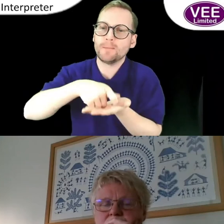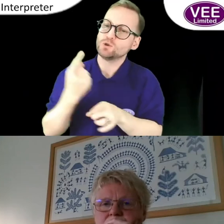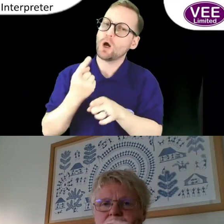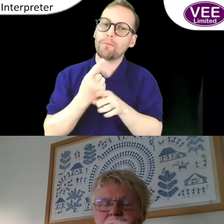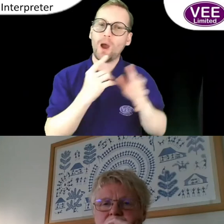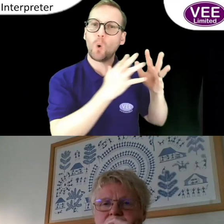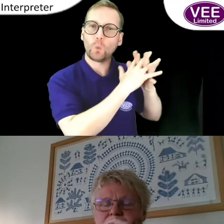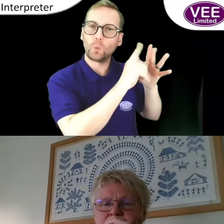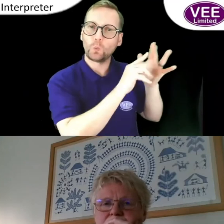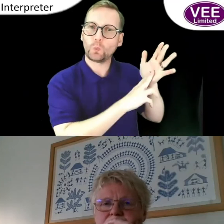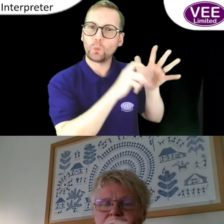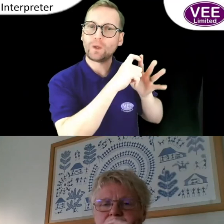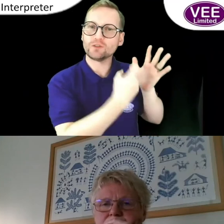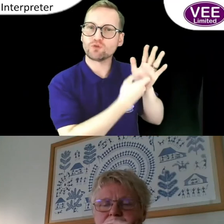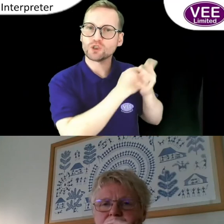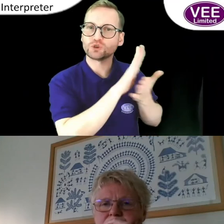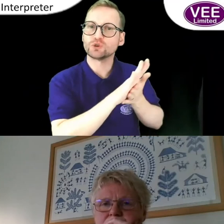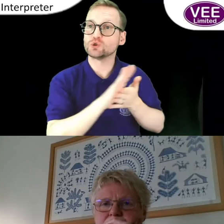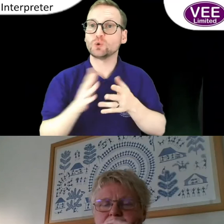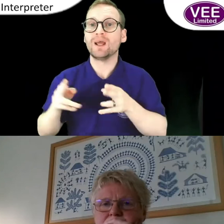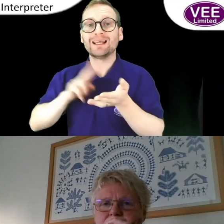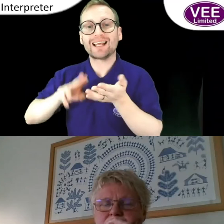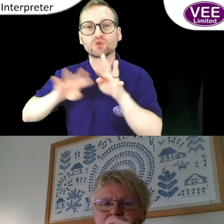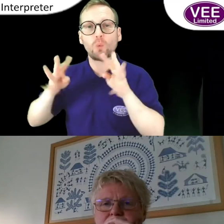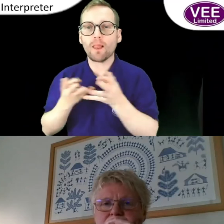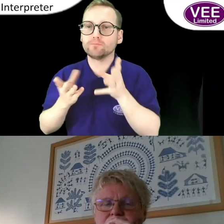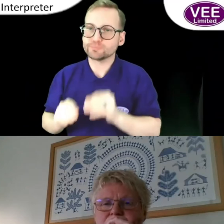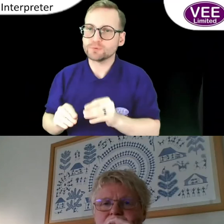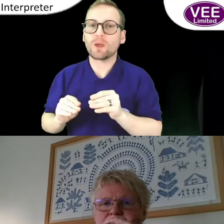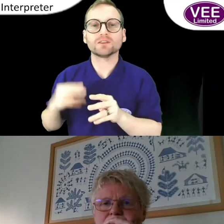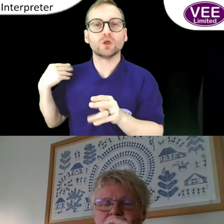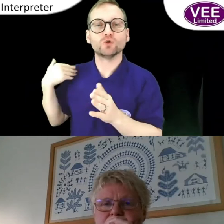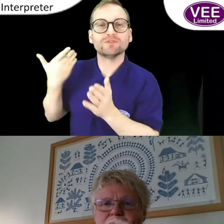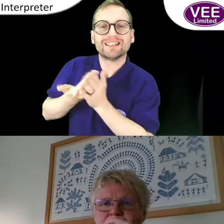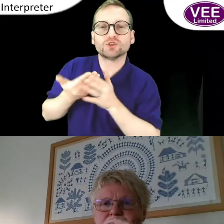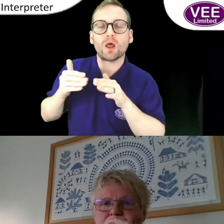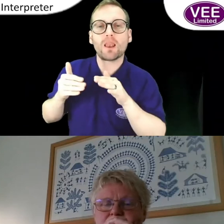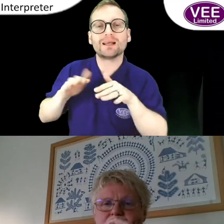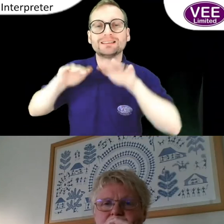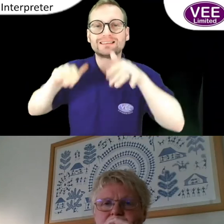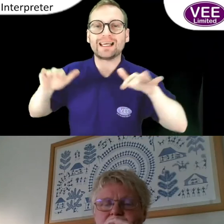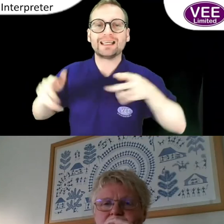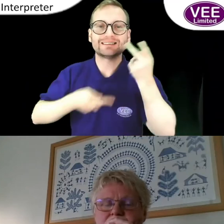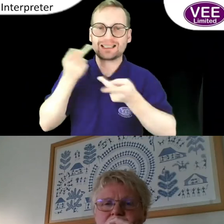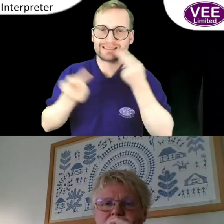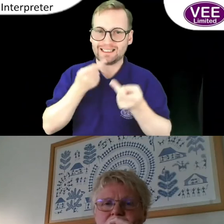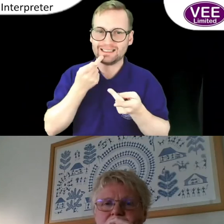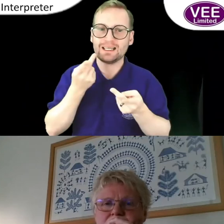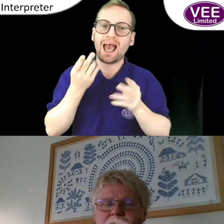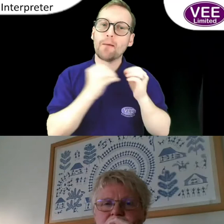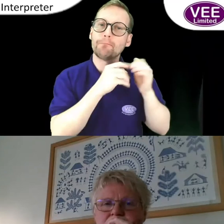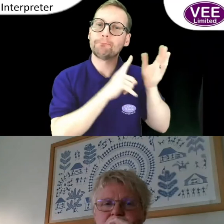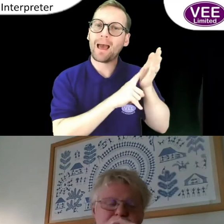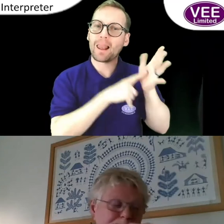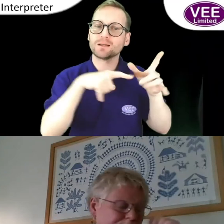Windrush to the loss of our natural world, as well as traditional shanties, lullabies and ballads. And I think you will find it incredibly moving. In between